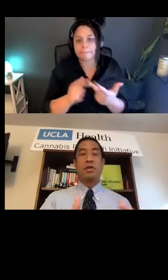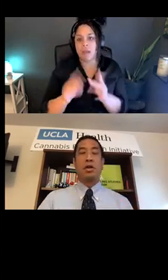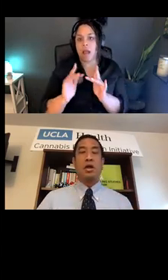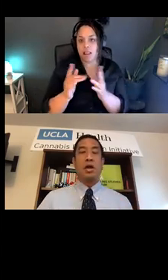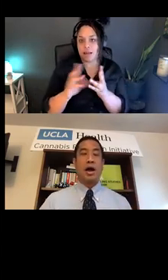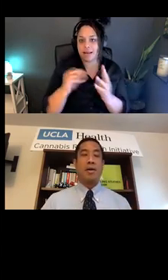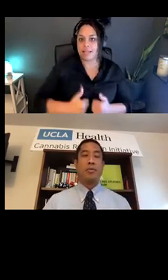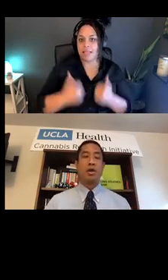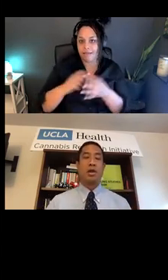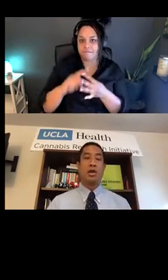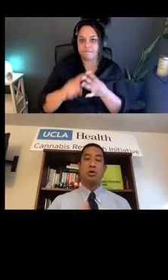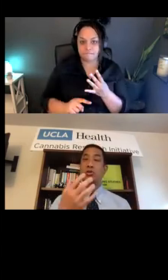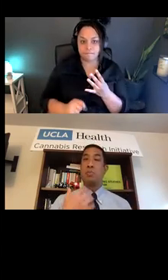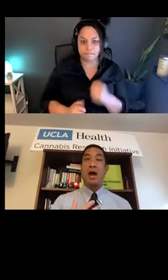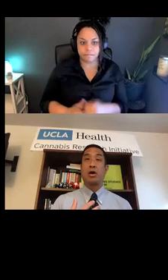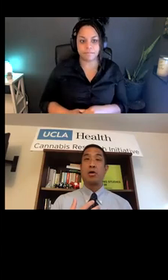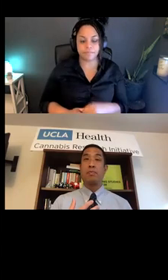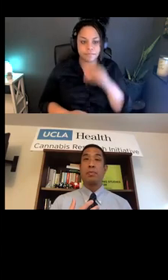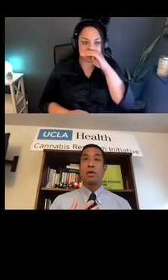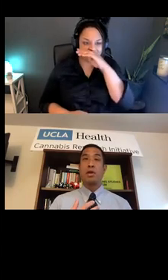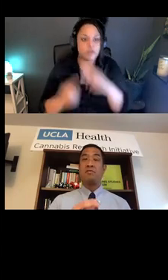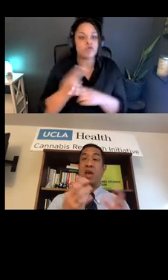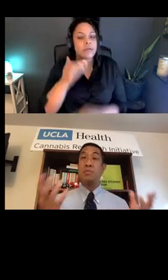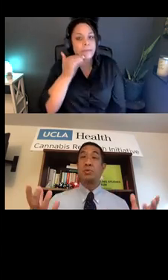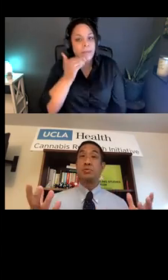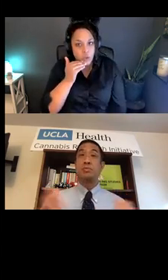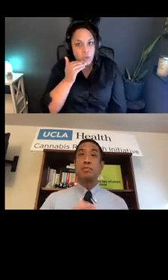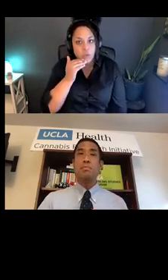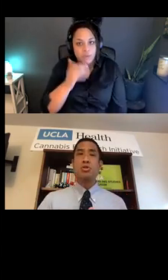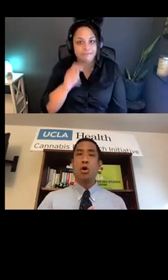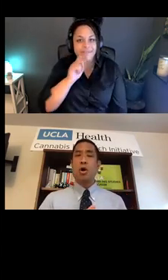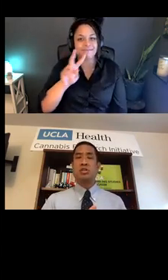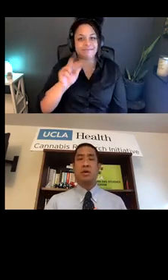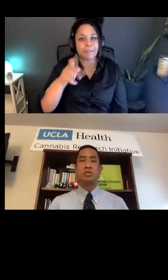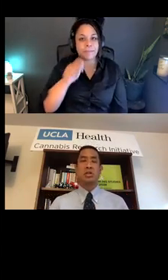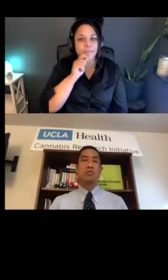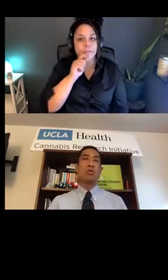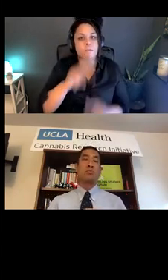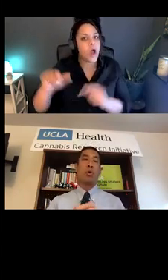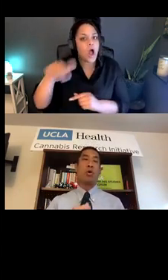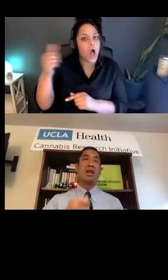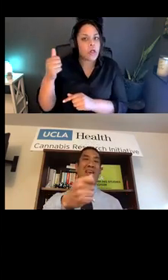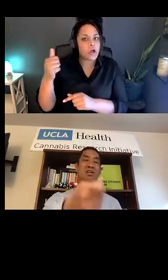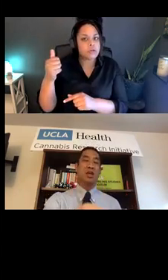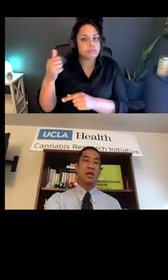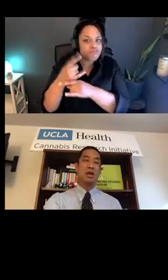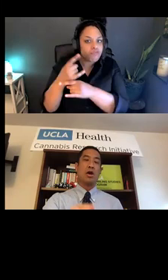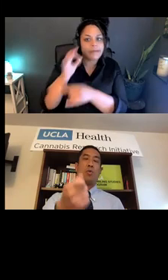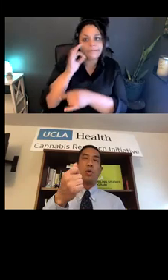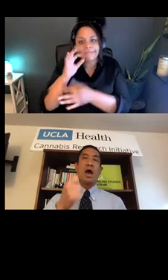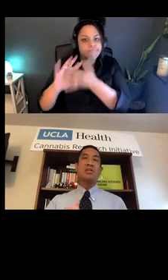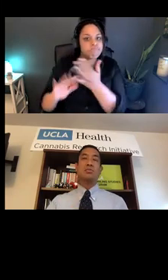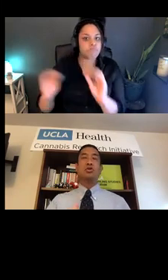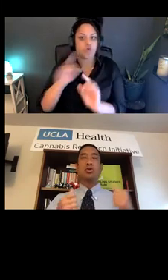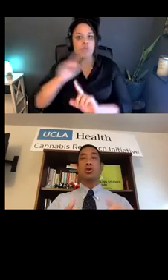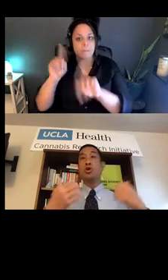live. He used tobacco, he vapes, but no other substances were reported in intake. When